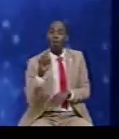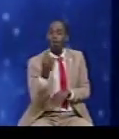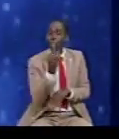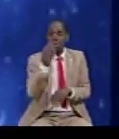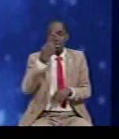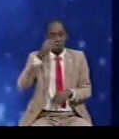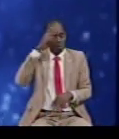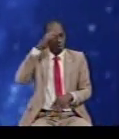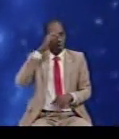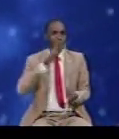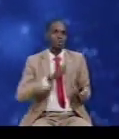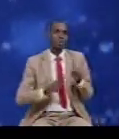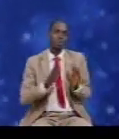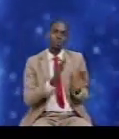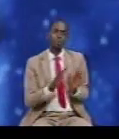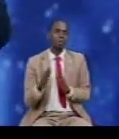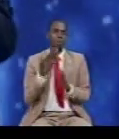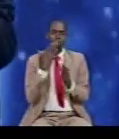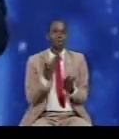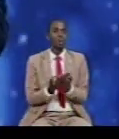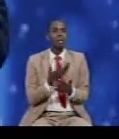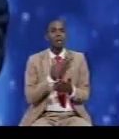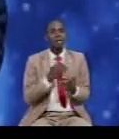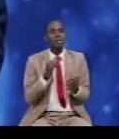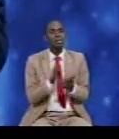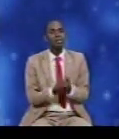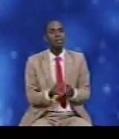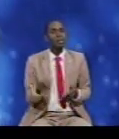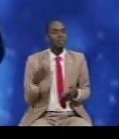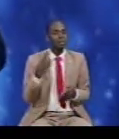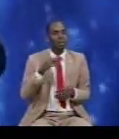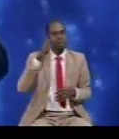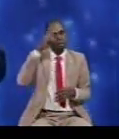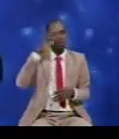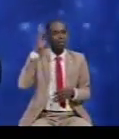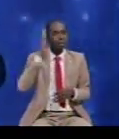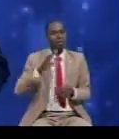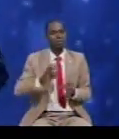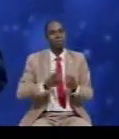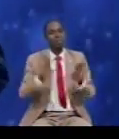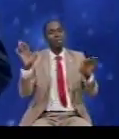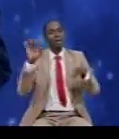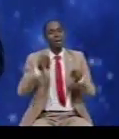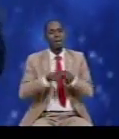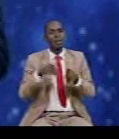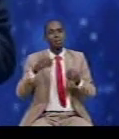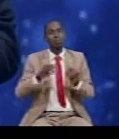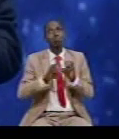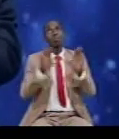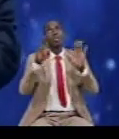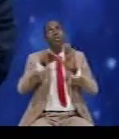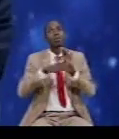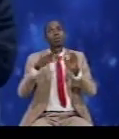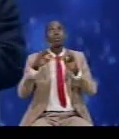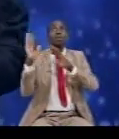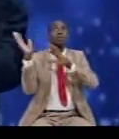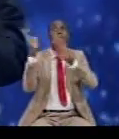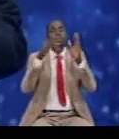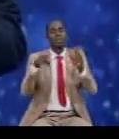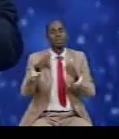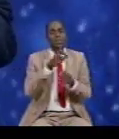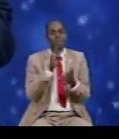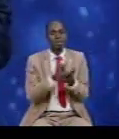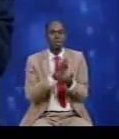says, they that be wise shall shine at the brightness of the firmament, and they that